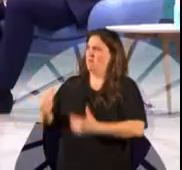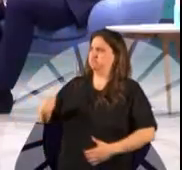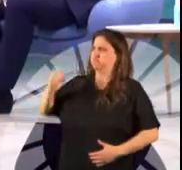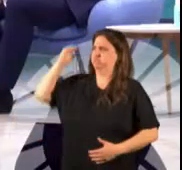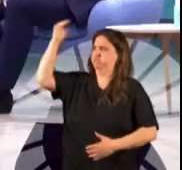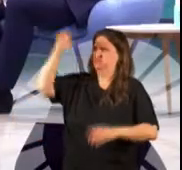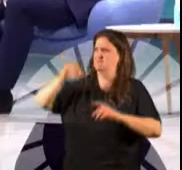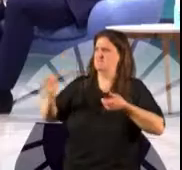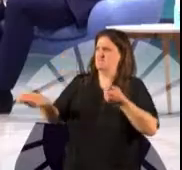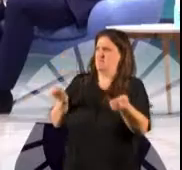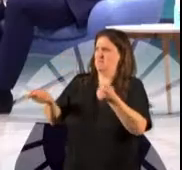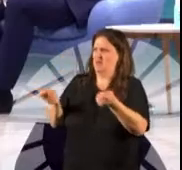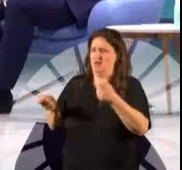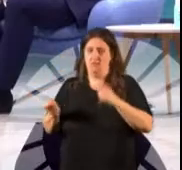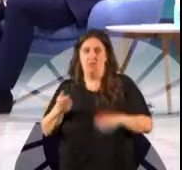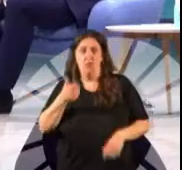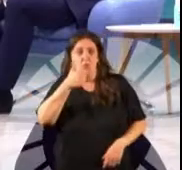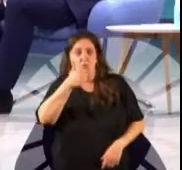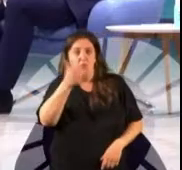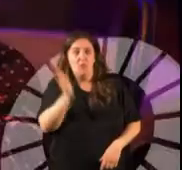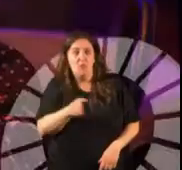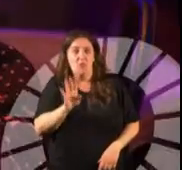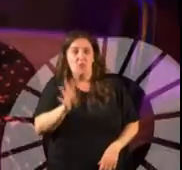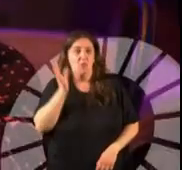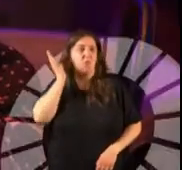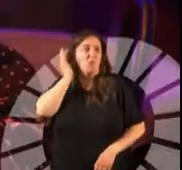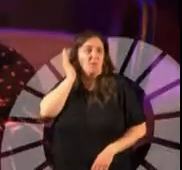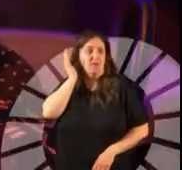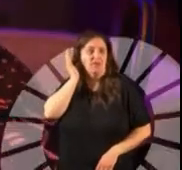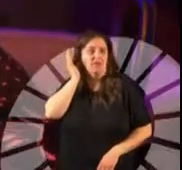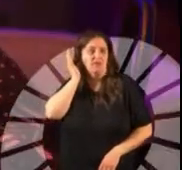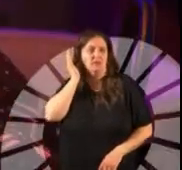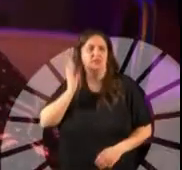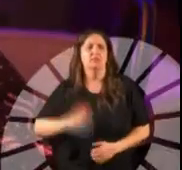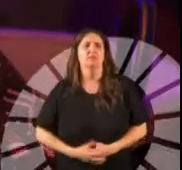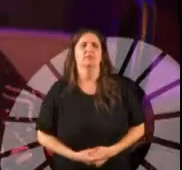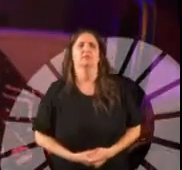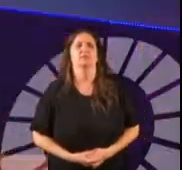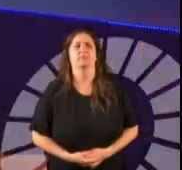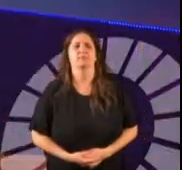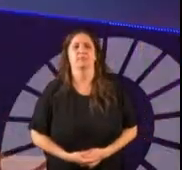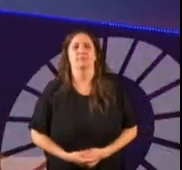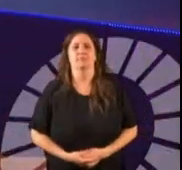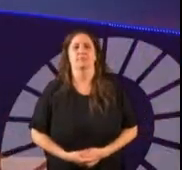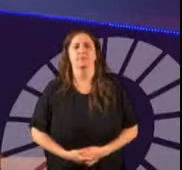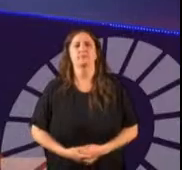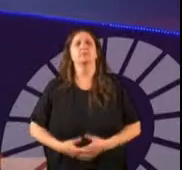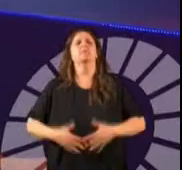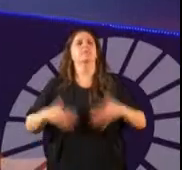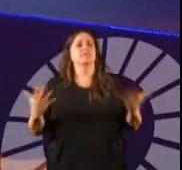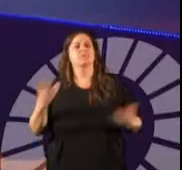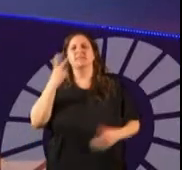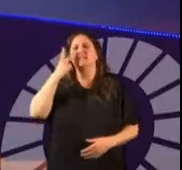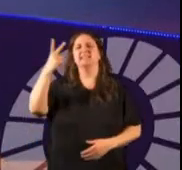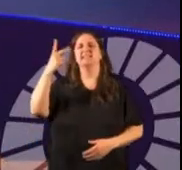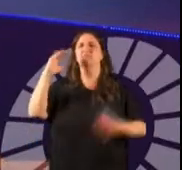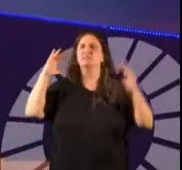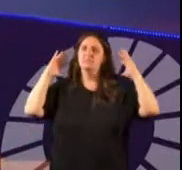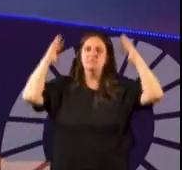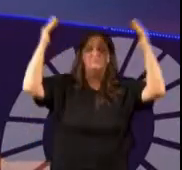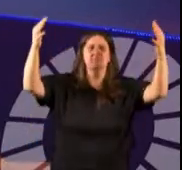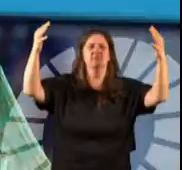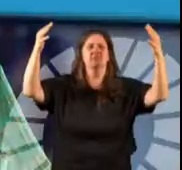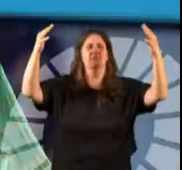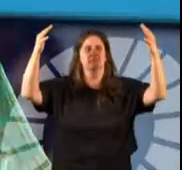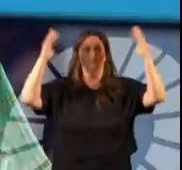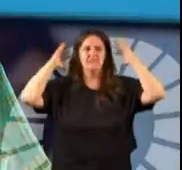climate change. They are less than a quarter of those who negotiate peace